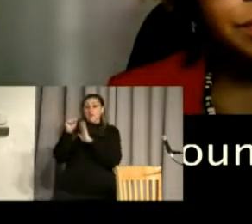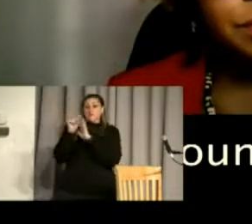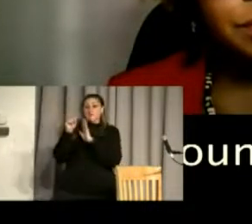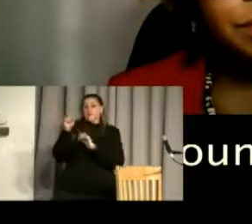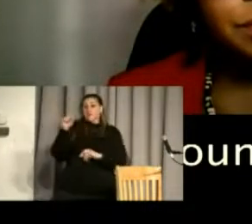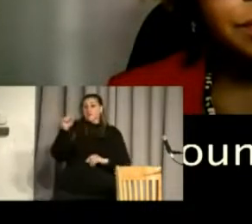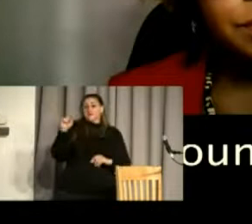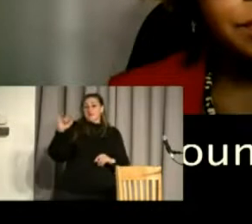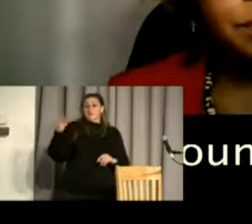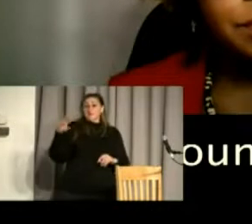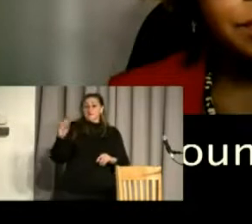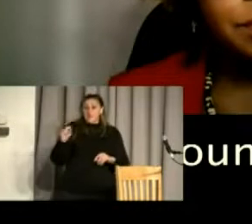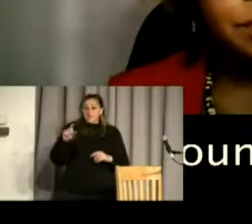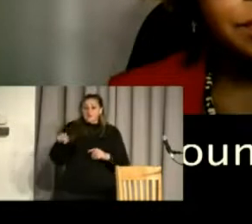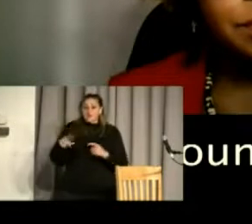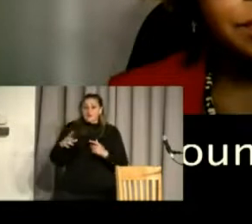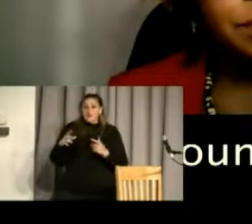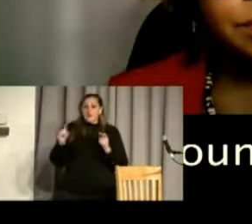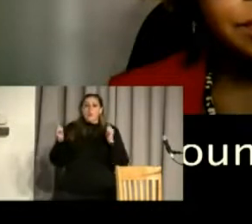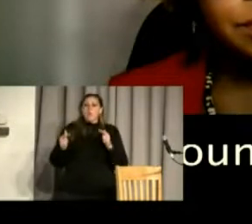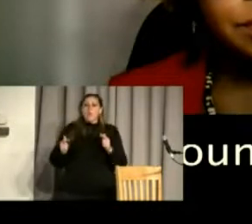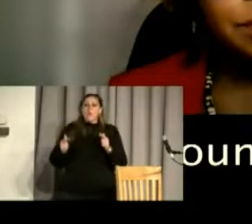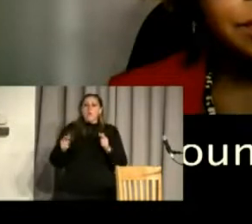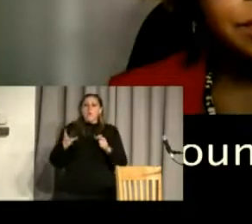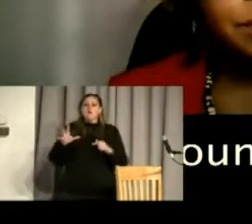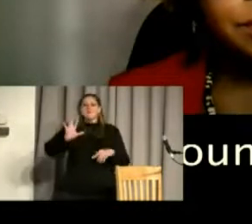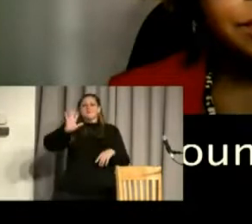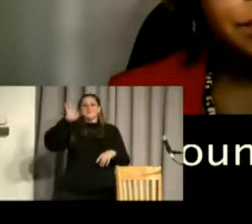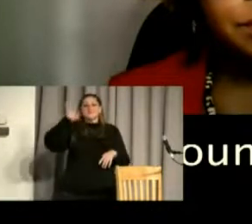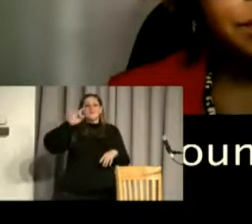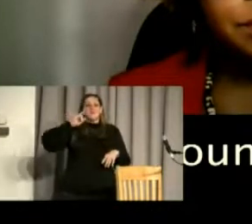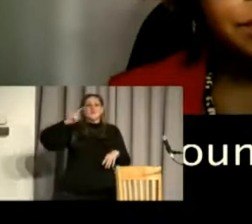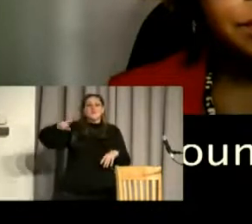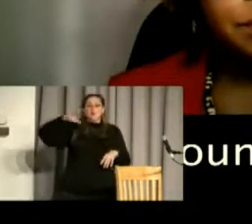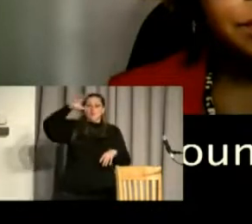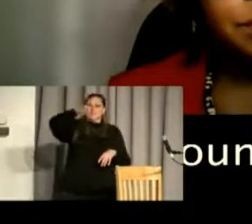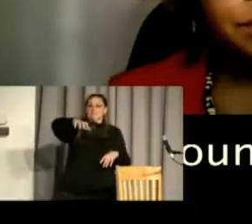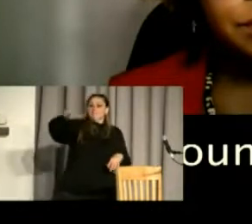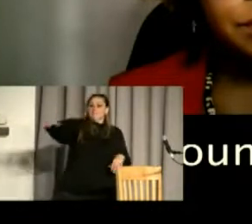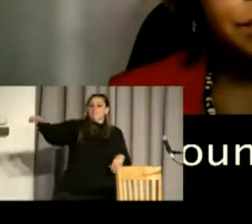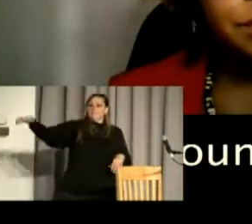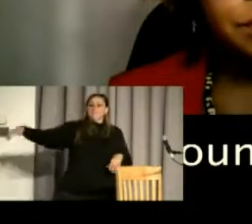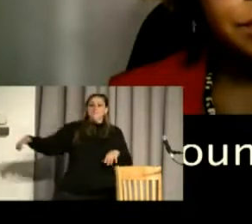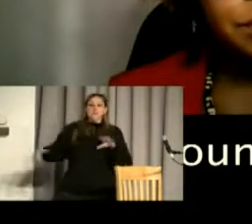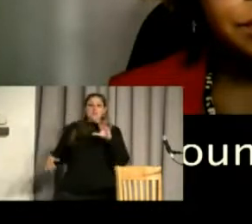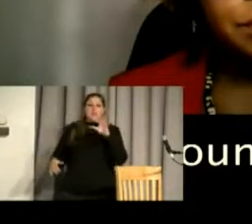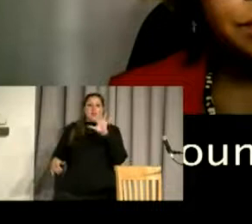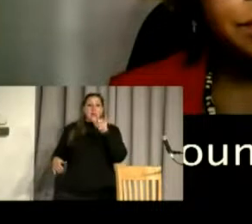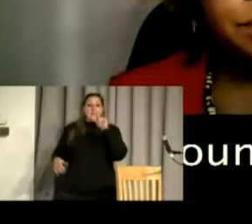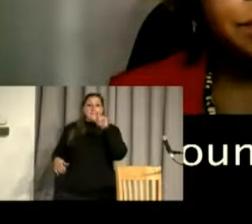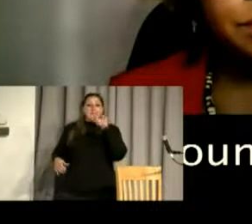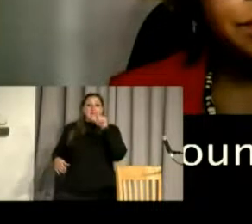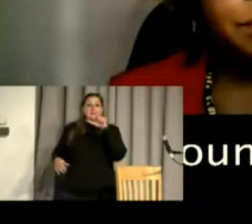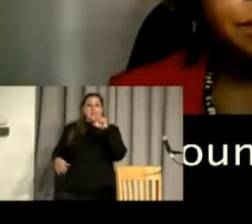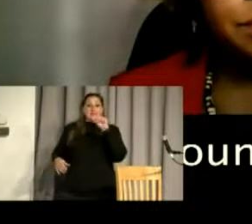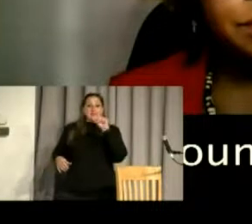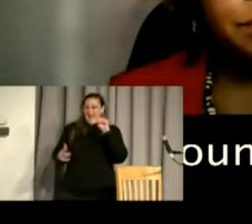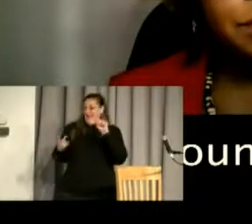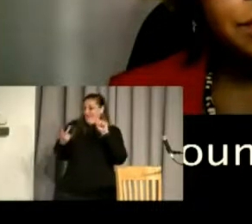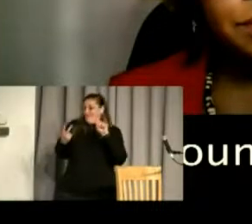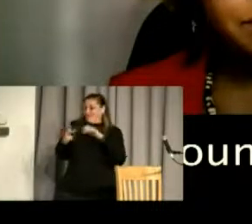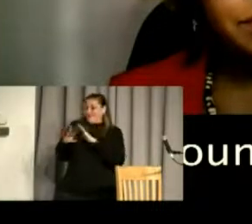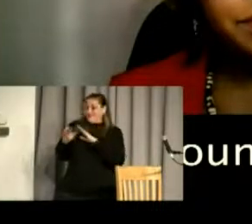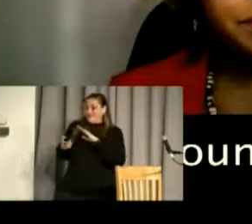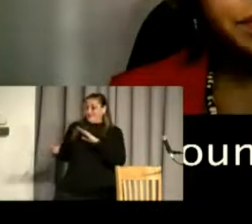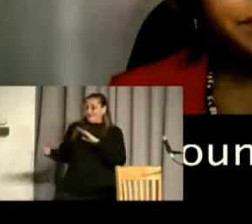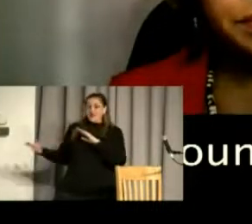historically, every single plantation had at least 1 and sometimes as many as 3 cemeteries for enslaved